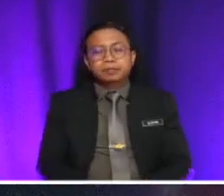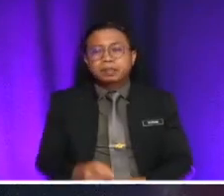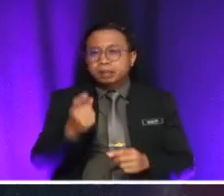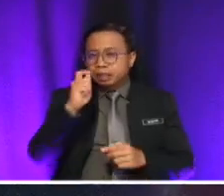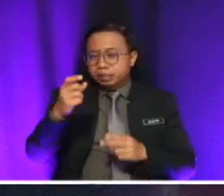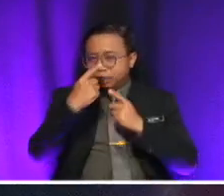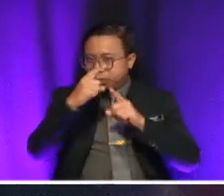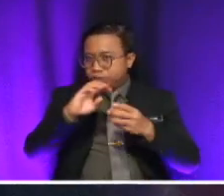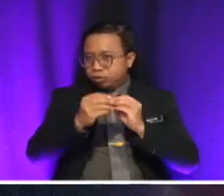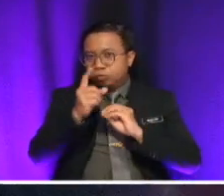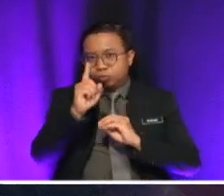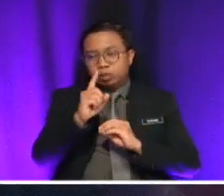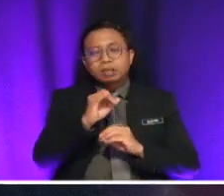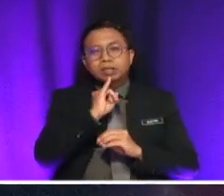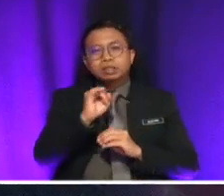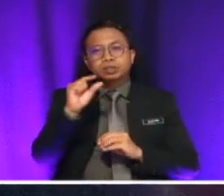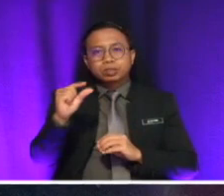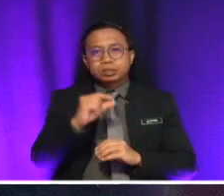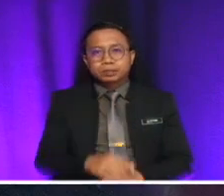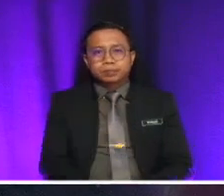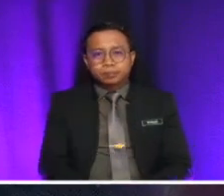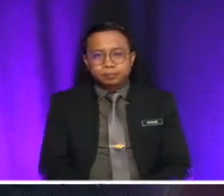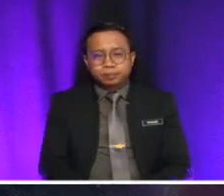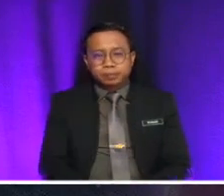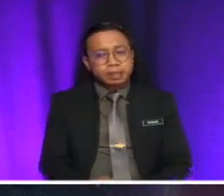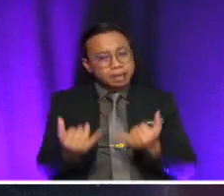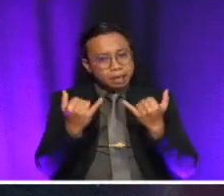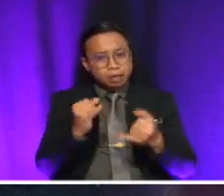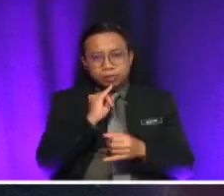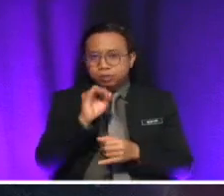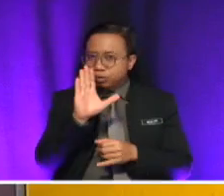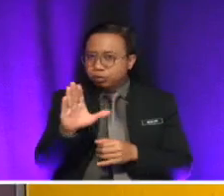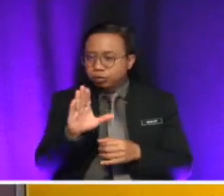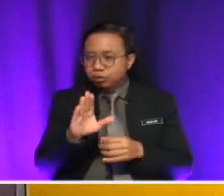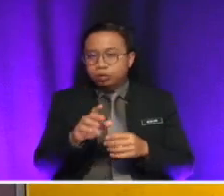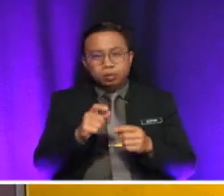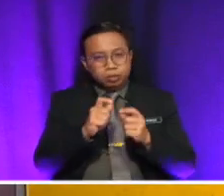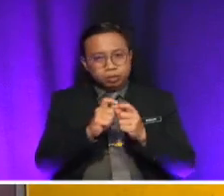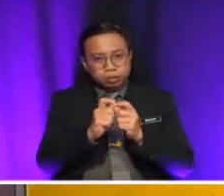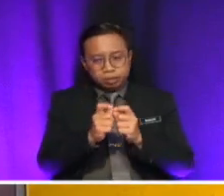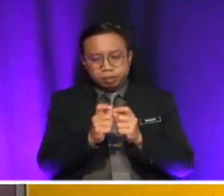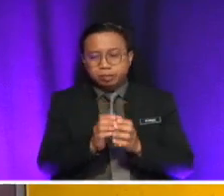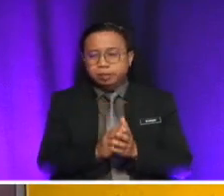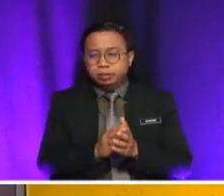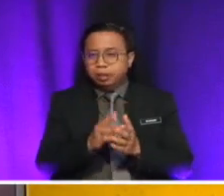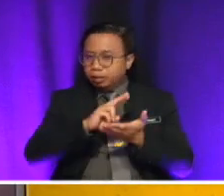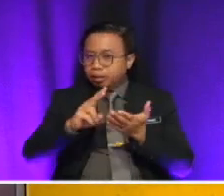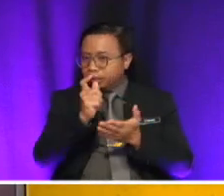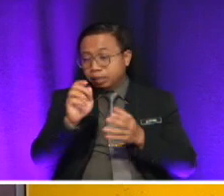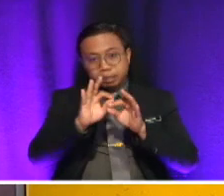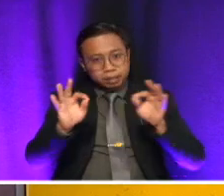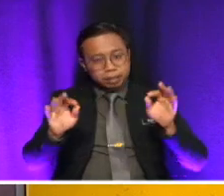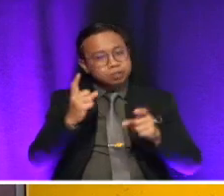number one is G. Right. Okay, girls, now it's your turn. I would like you to go to the text, read the text